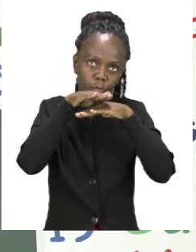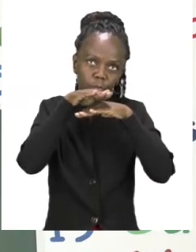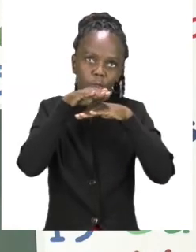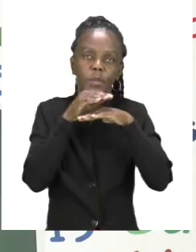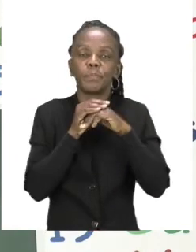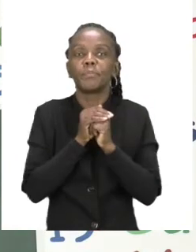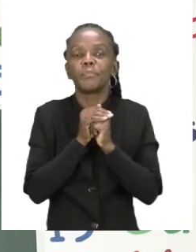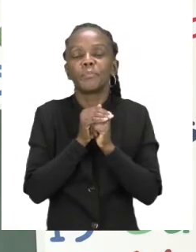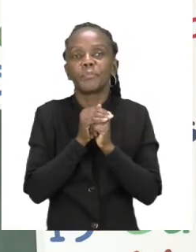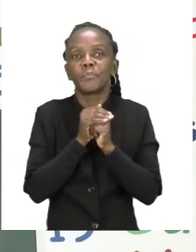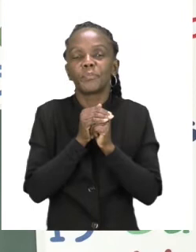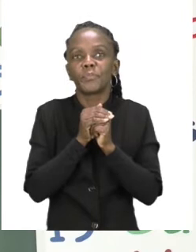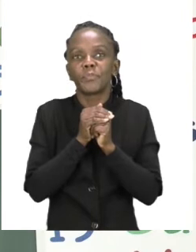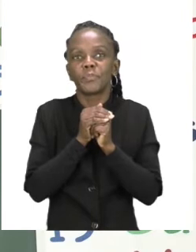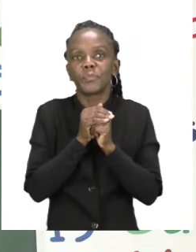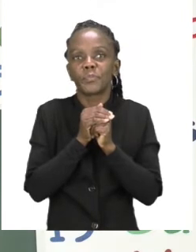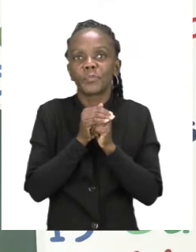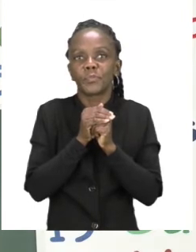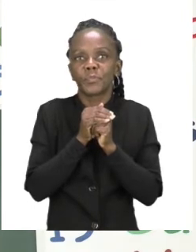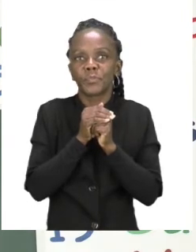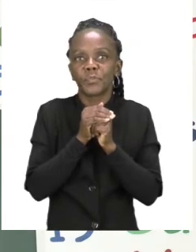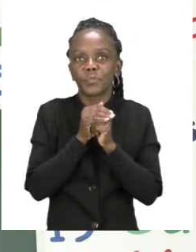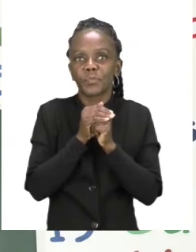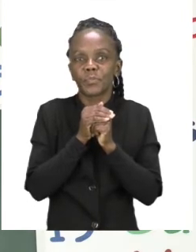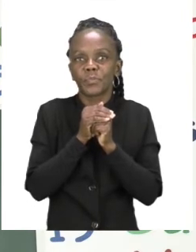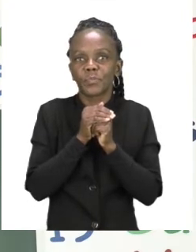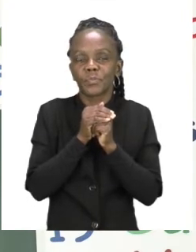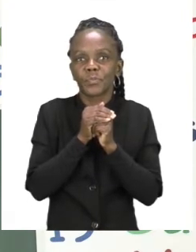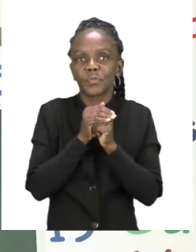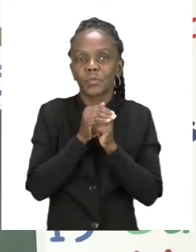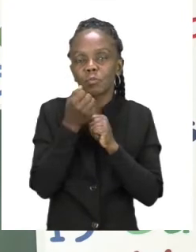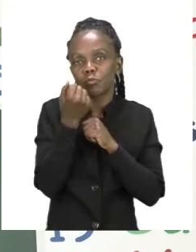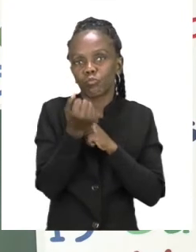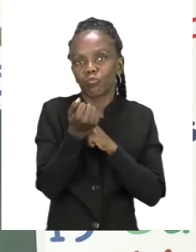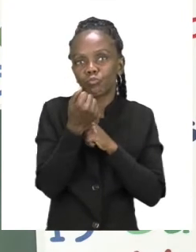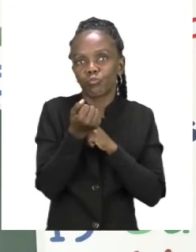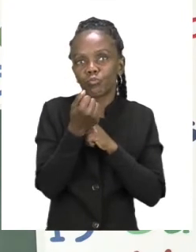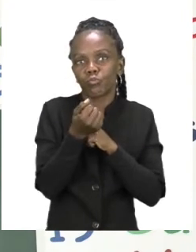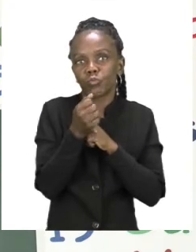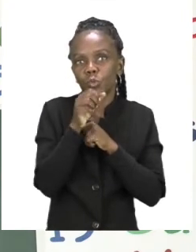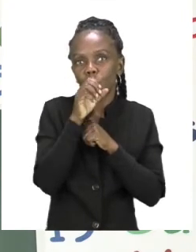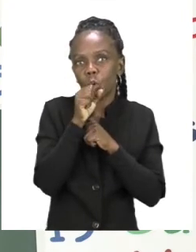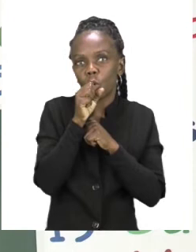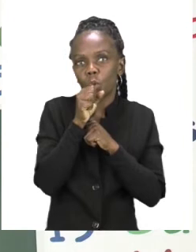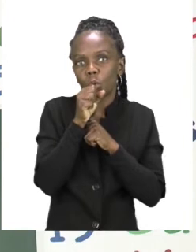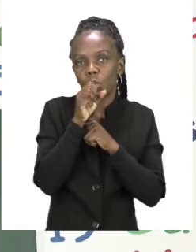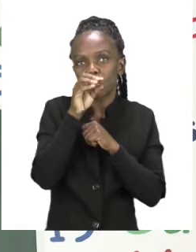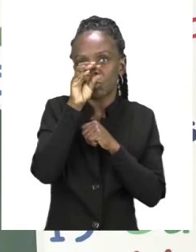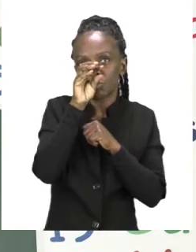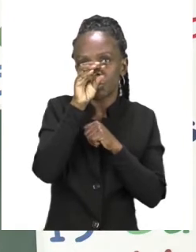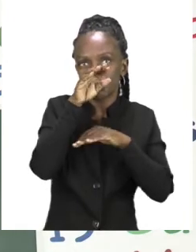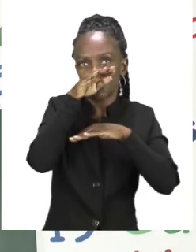table. If I put my orange ball on top of the